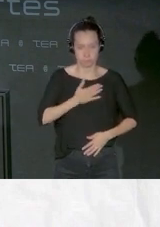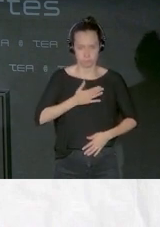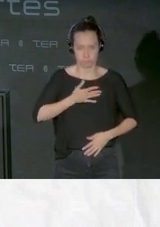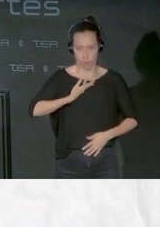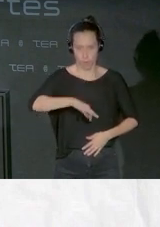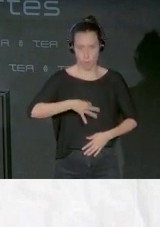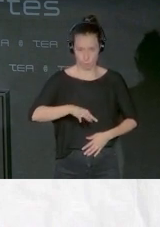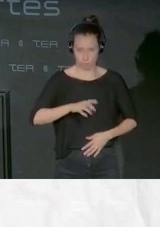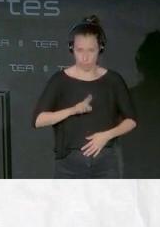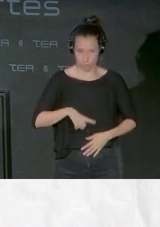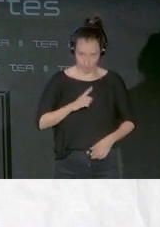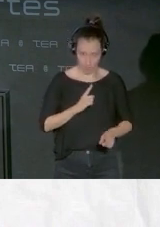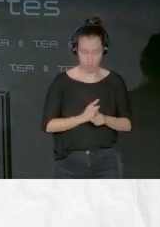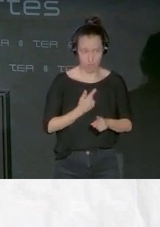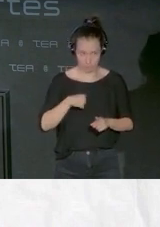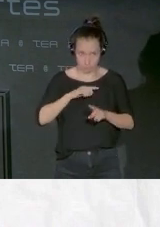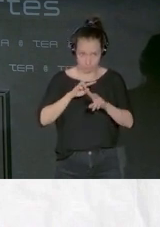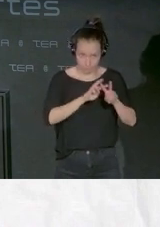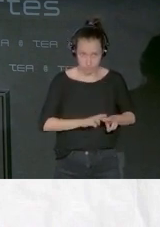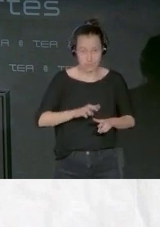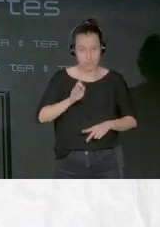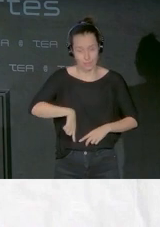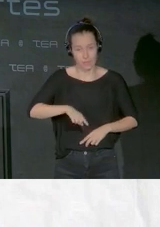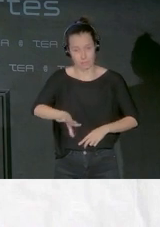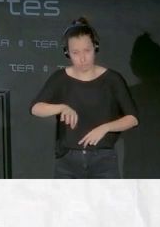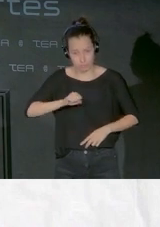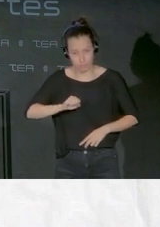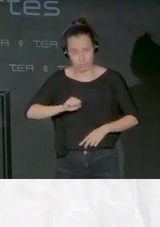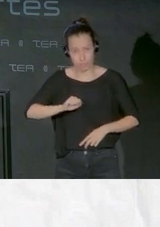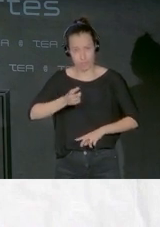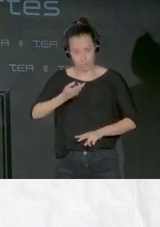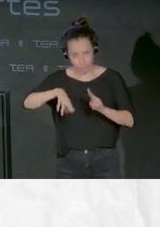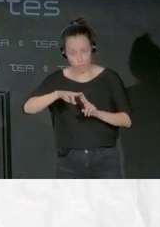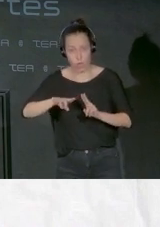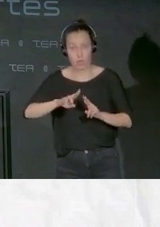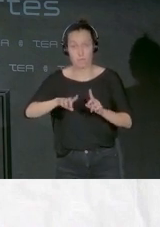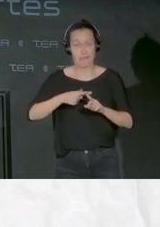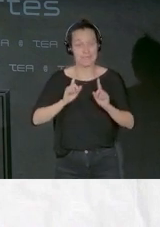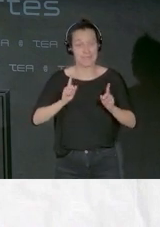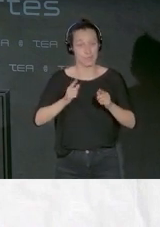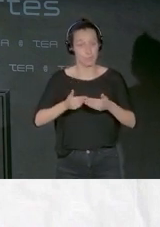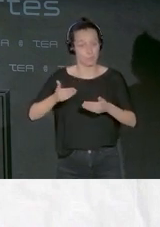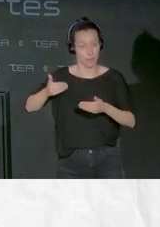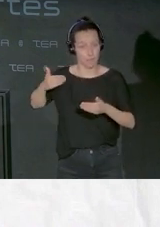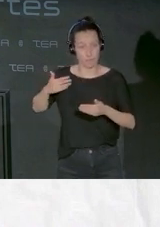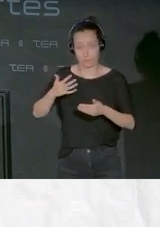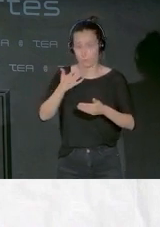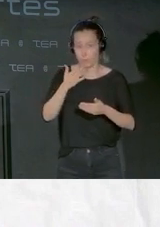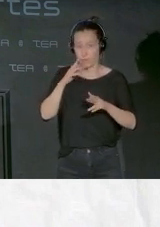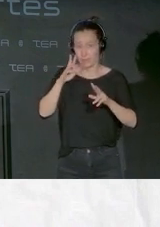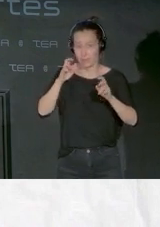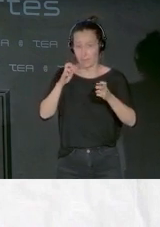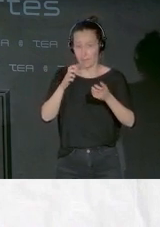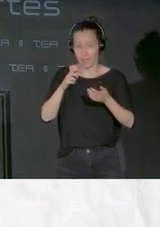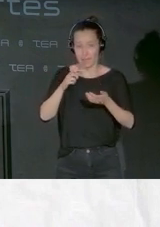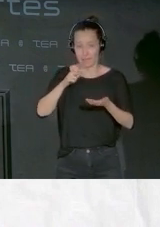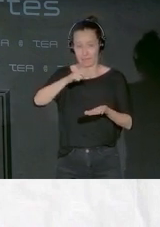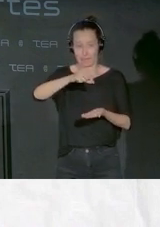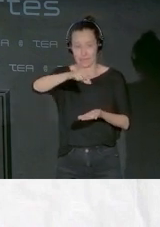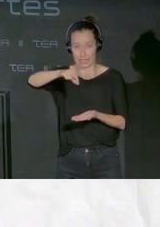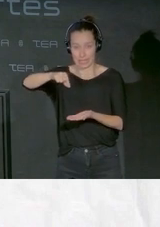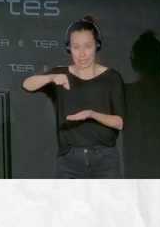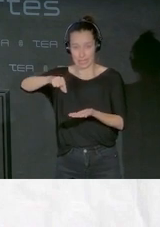past cases, more on the geo restrictions of some eShop games. And we looked at all of that.